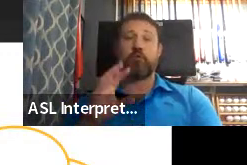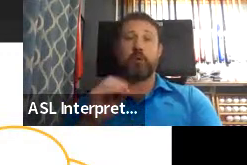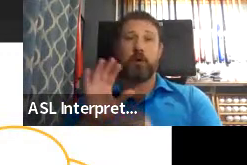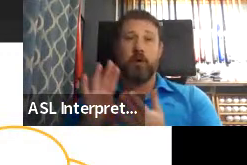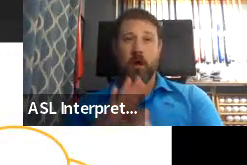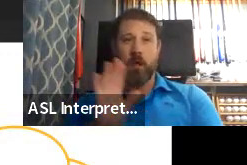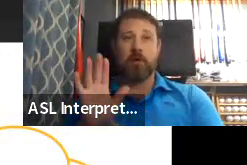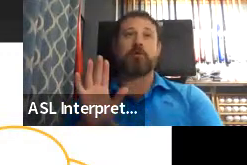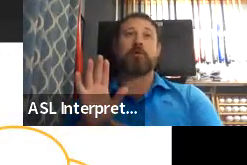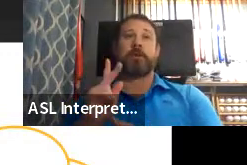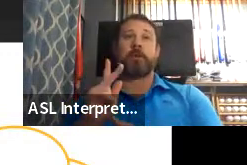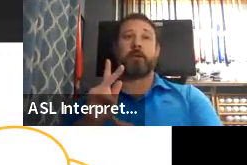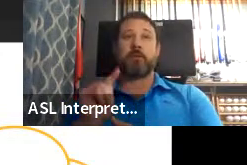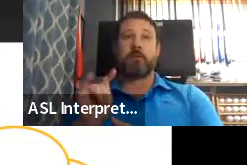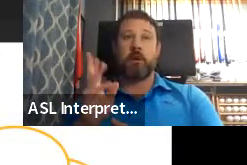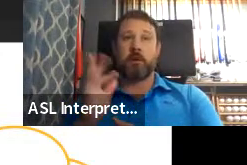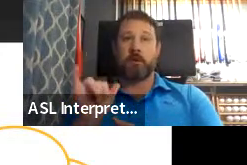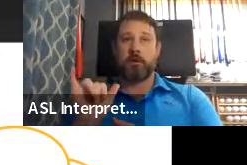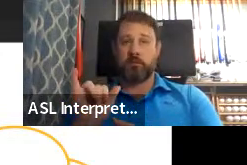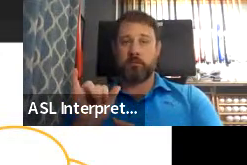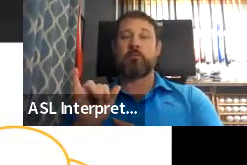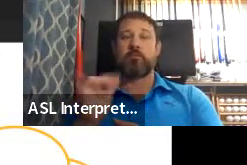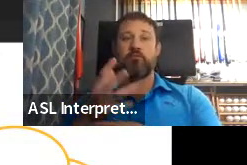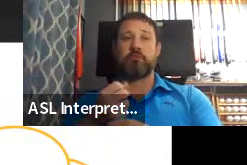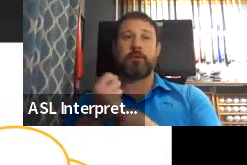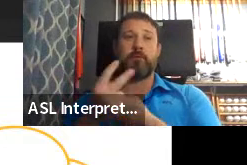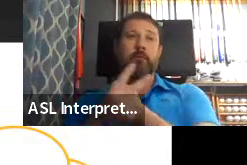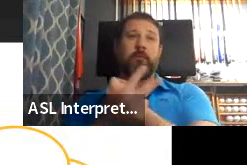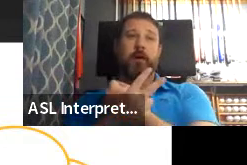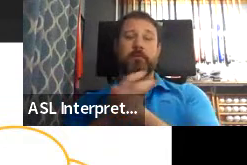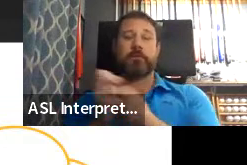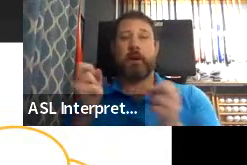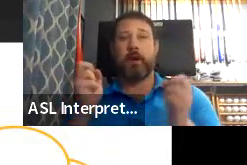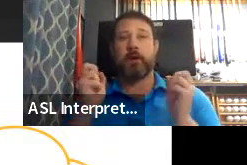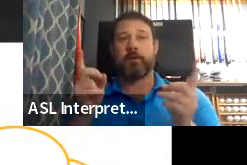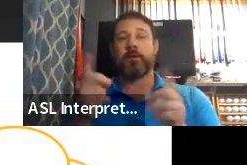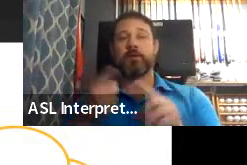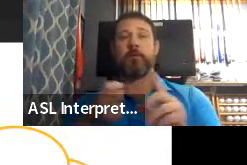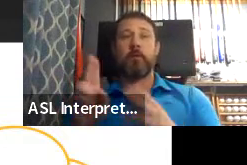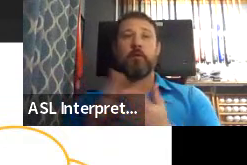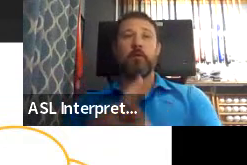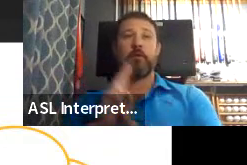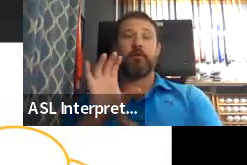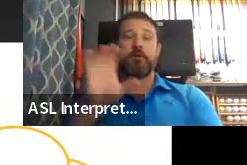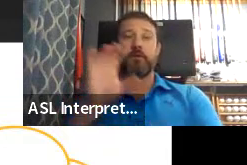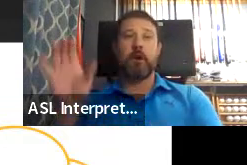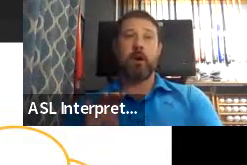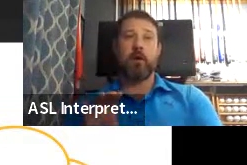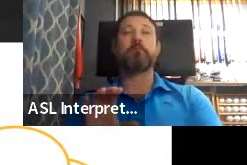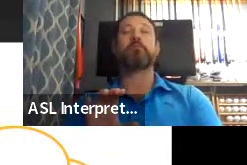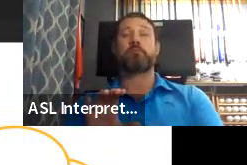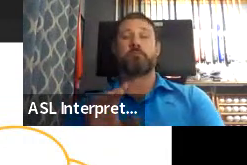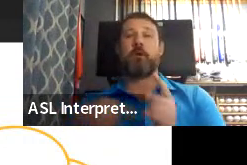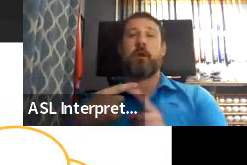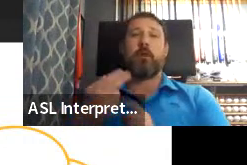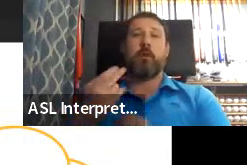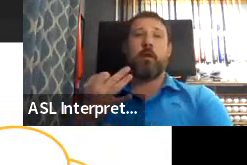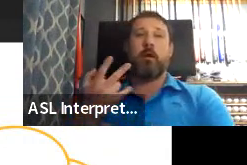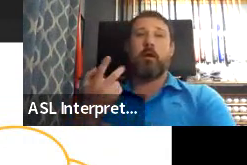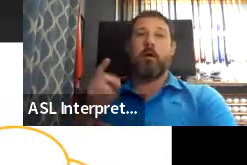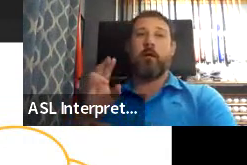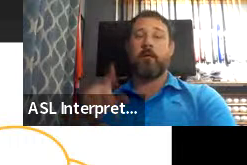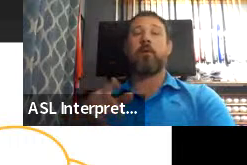Kentucky. He was received his master's in education, I believe, from University of Chicago, and then went to Harvard, where he received